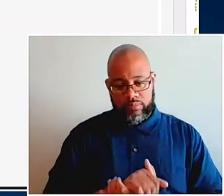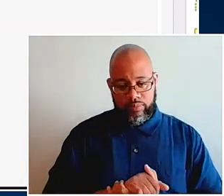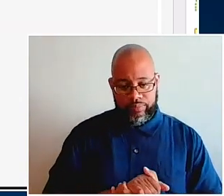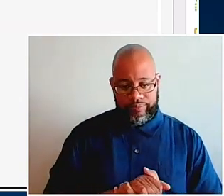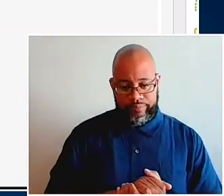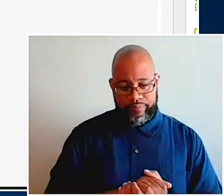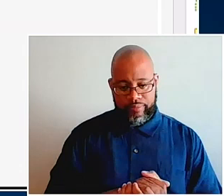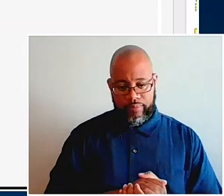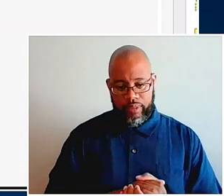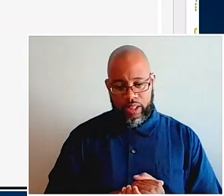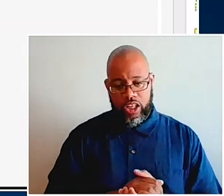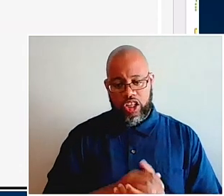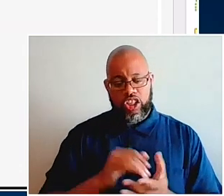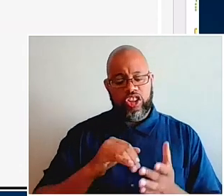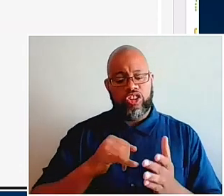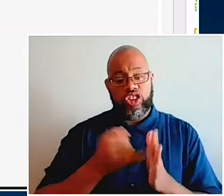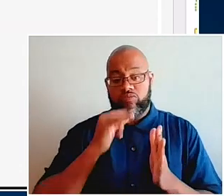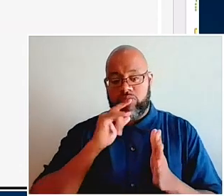Just to reiterate